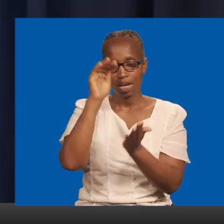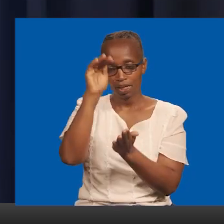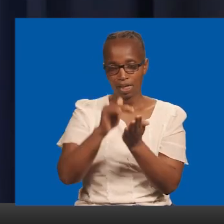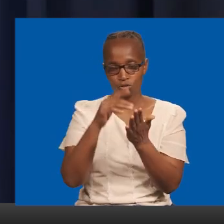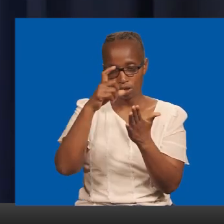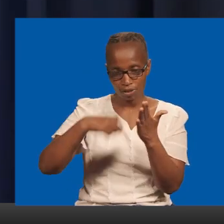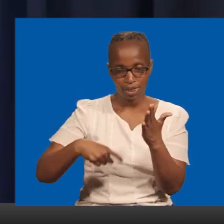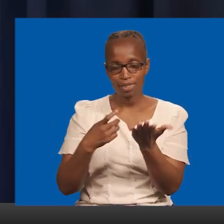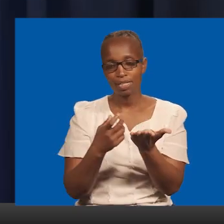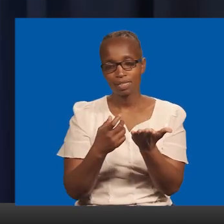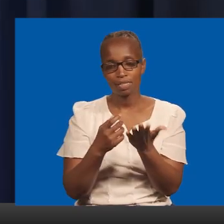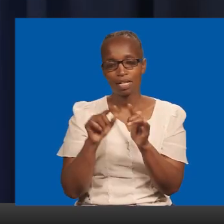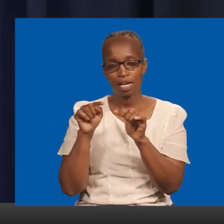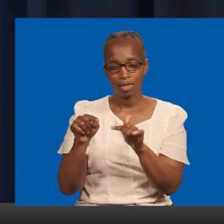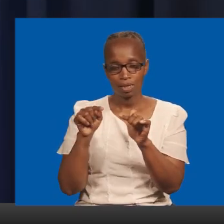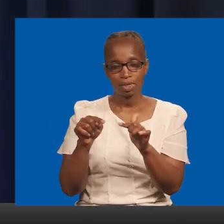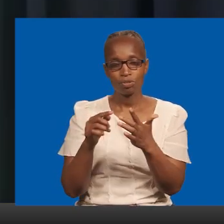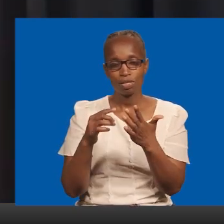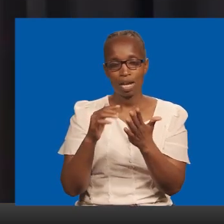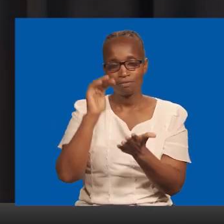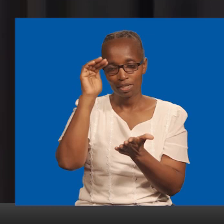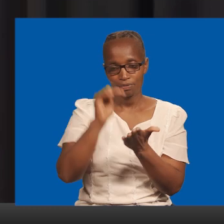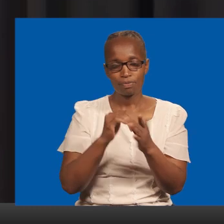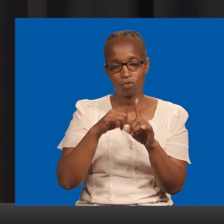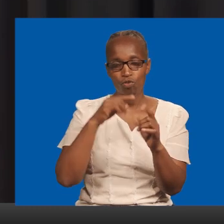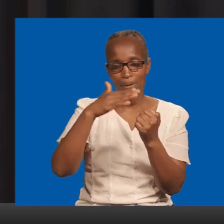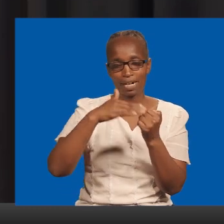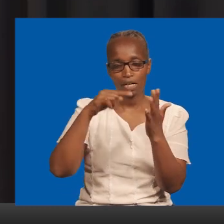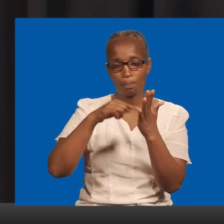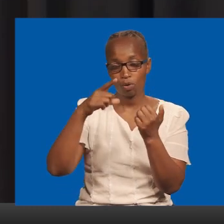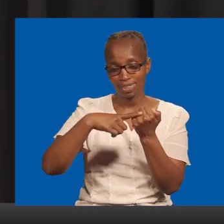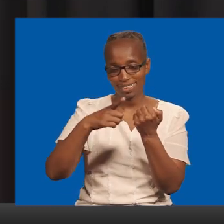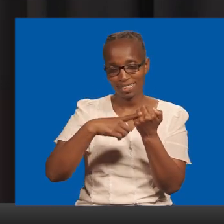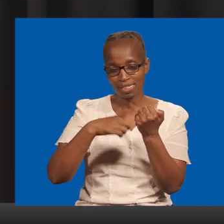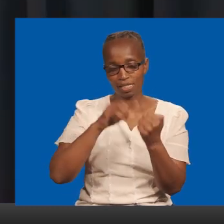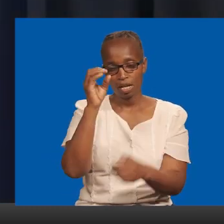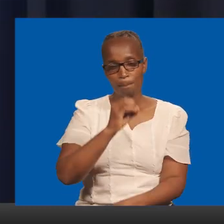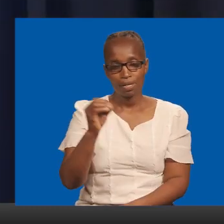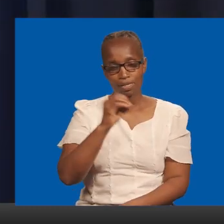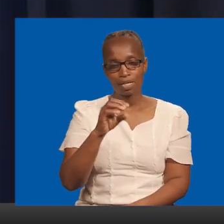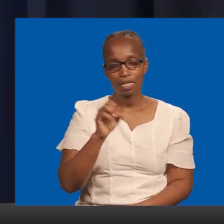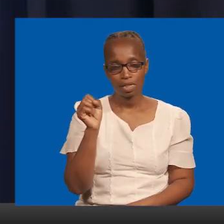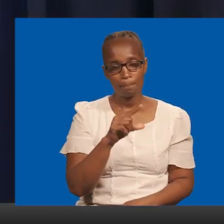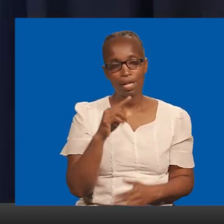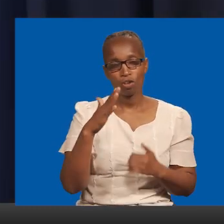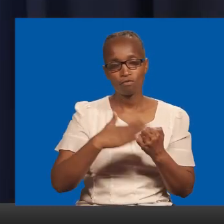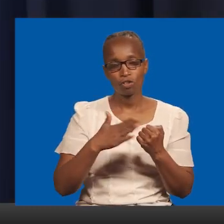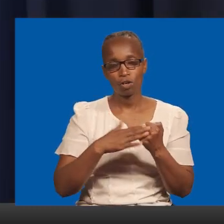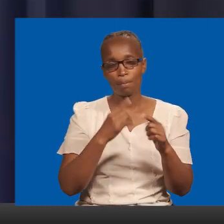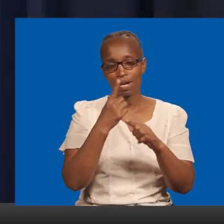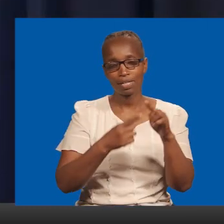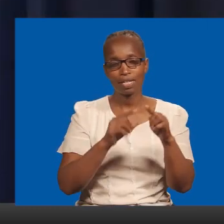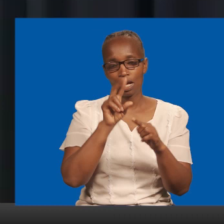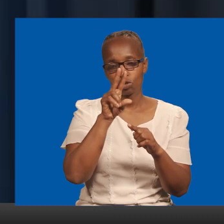fertilizer. Inflation has declined from a peak of 9.6% in October of